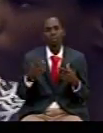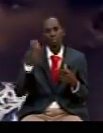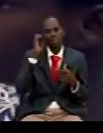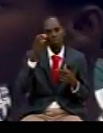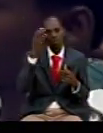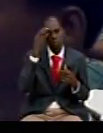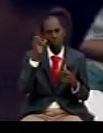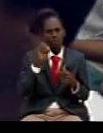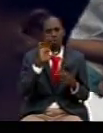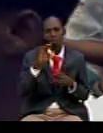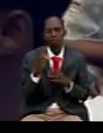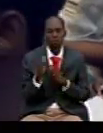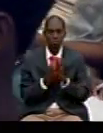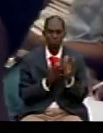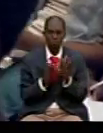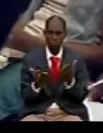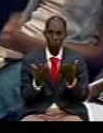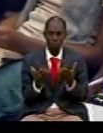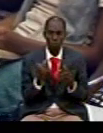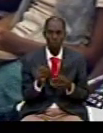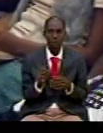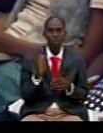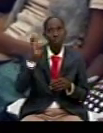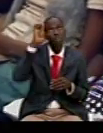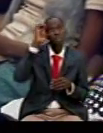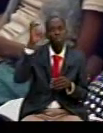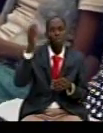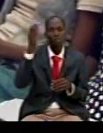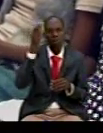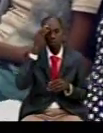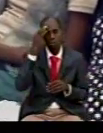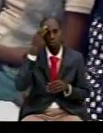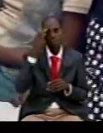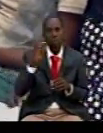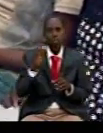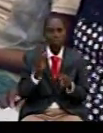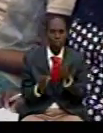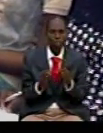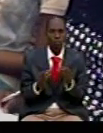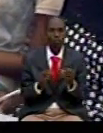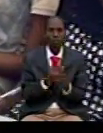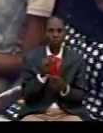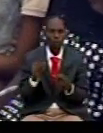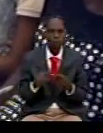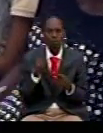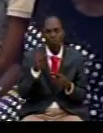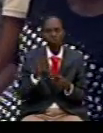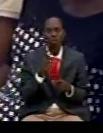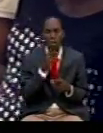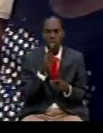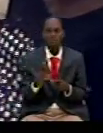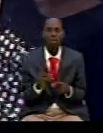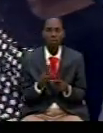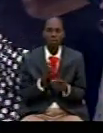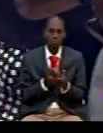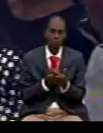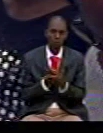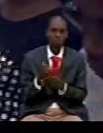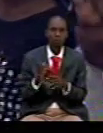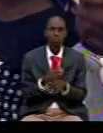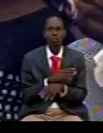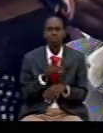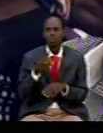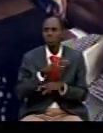knows your desires. He knows if and when you are sincere. And there's no